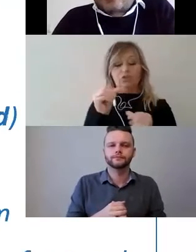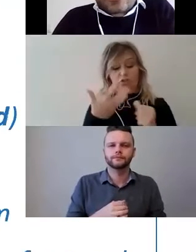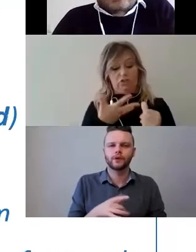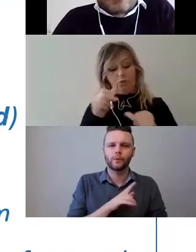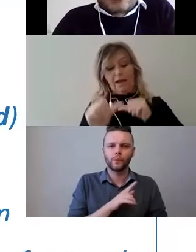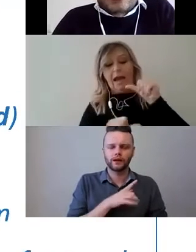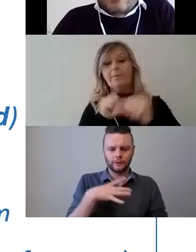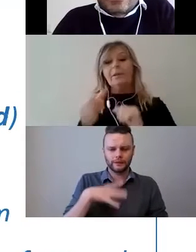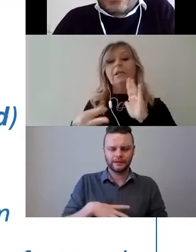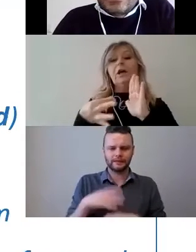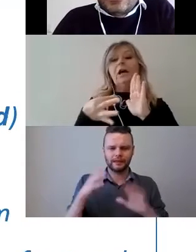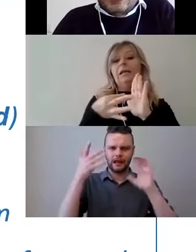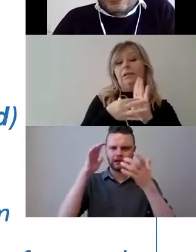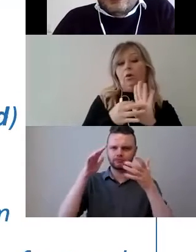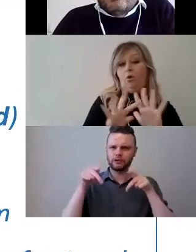an abstract model